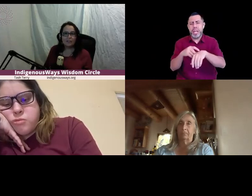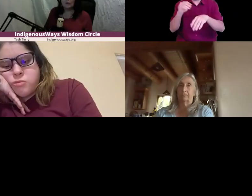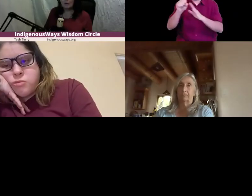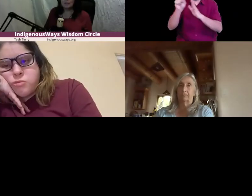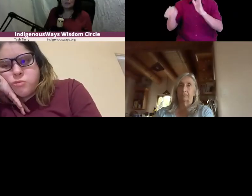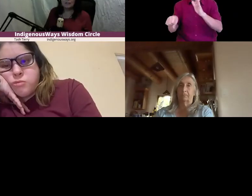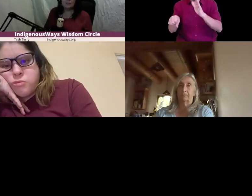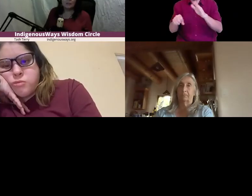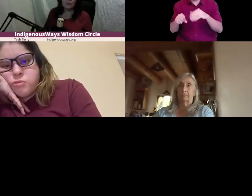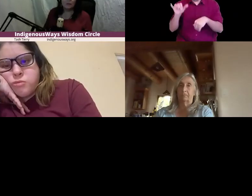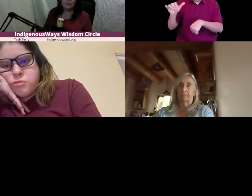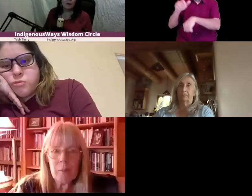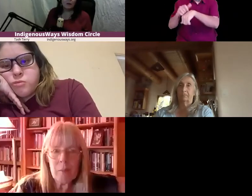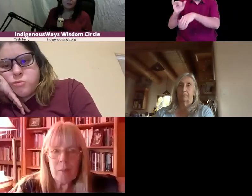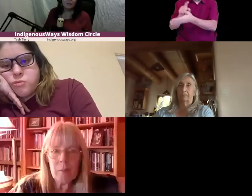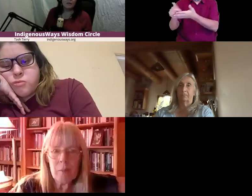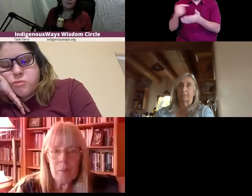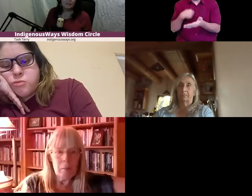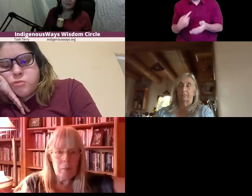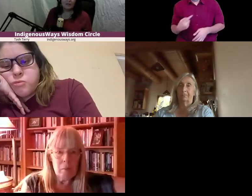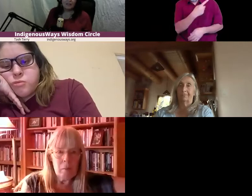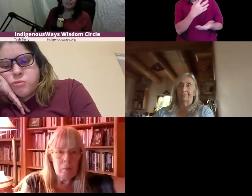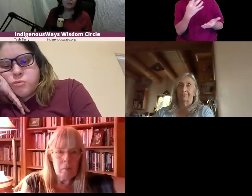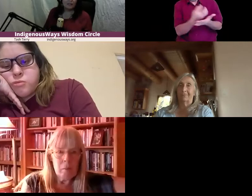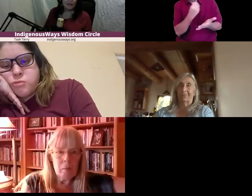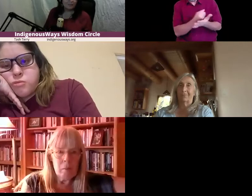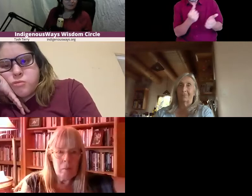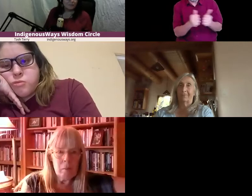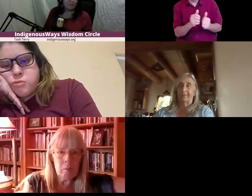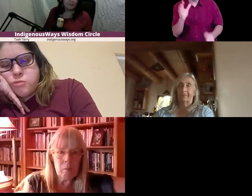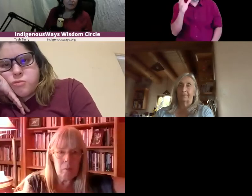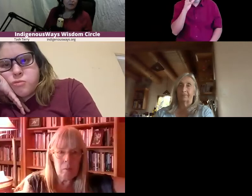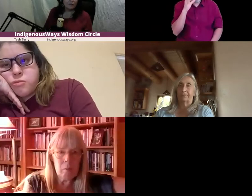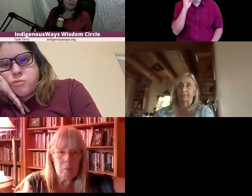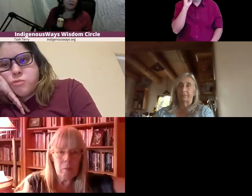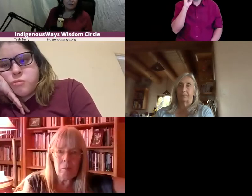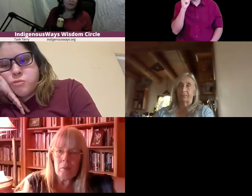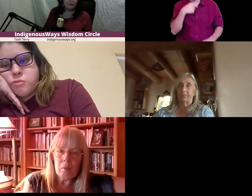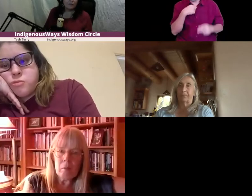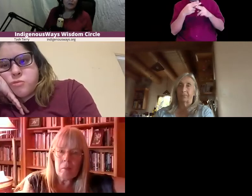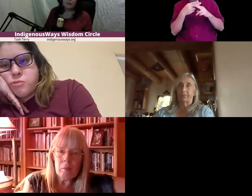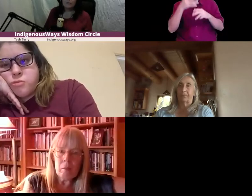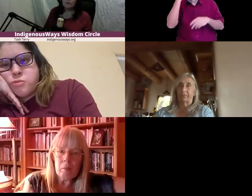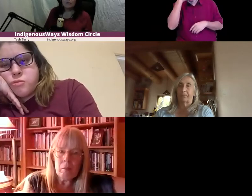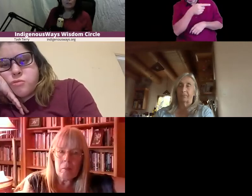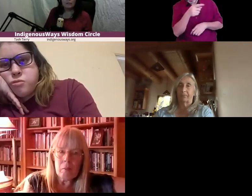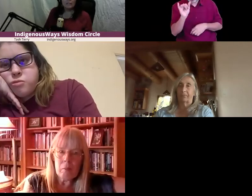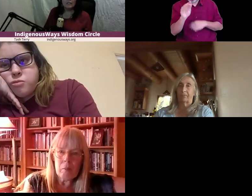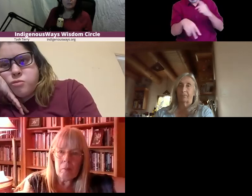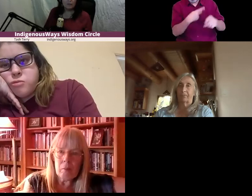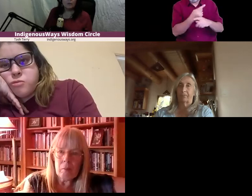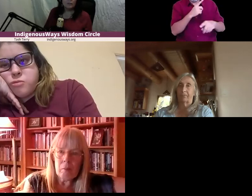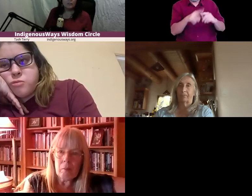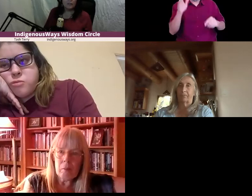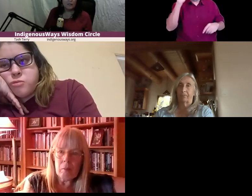actually go up and spend time with my mom and my stepdad and stuff like that. So that'll be really fun, but we will certainly keep